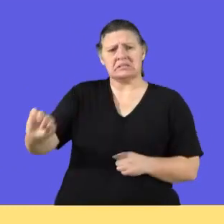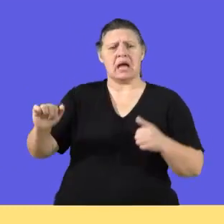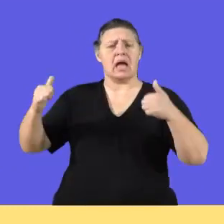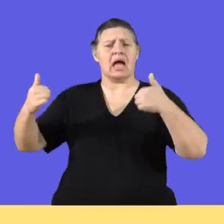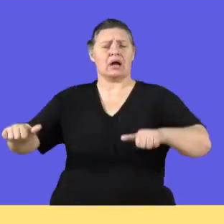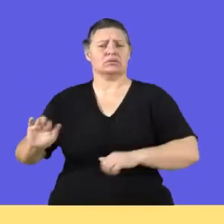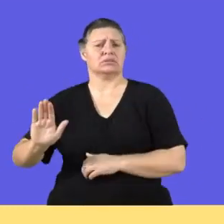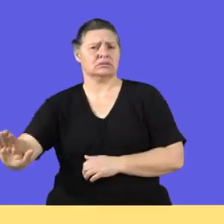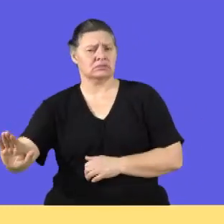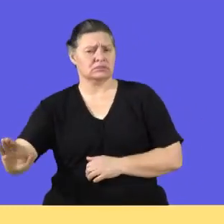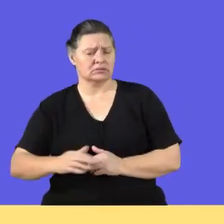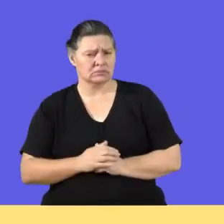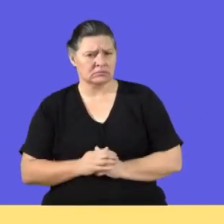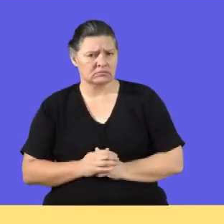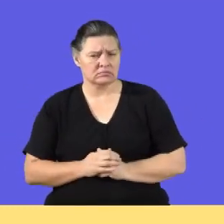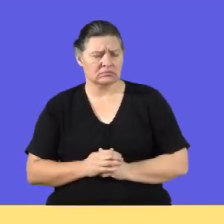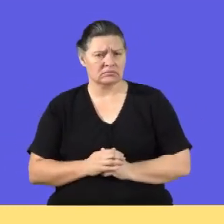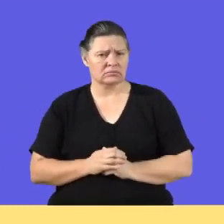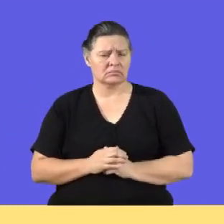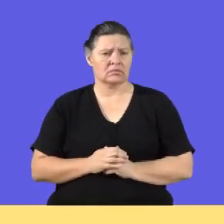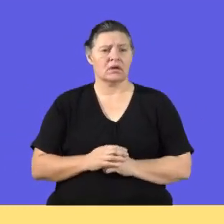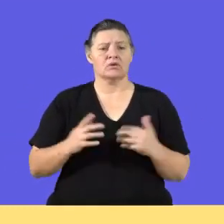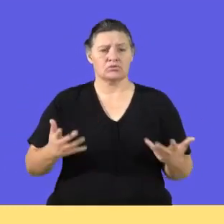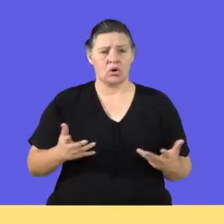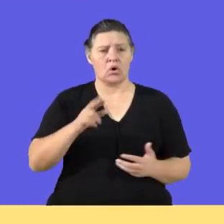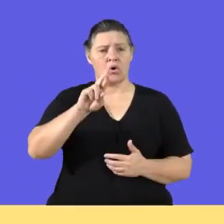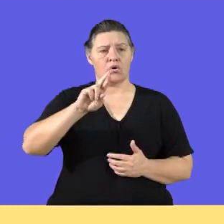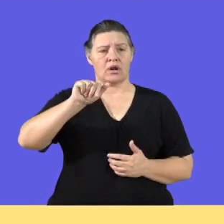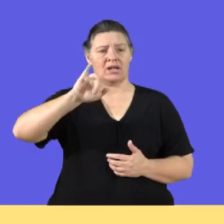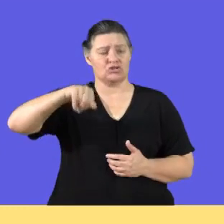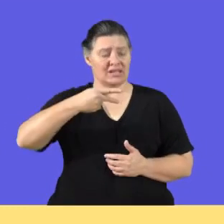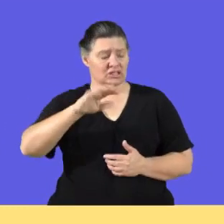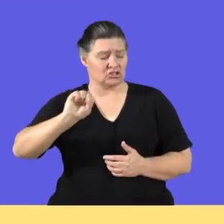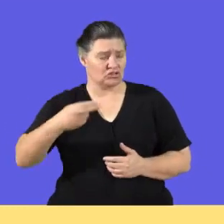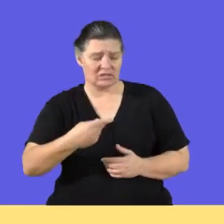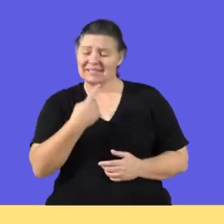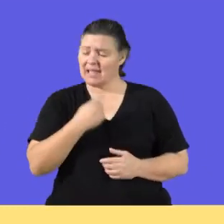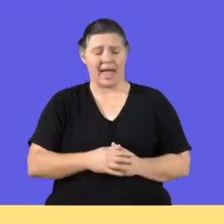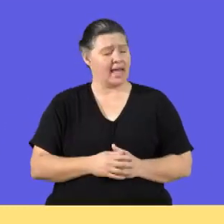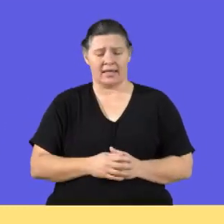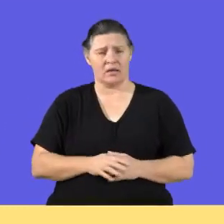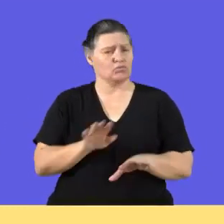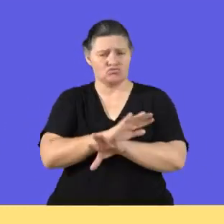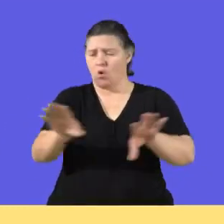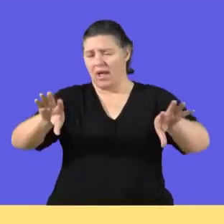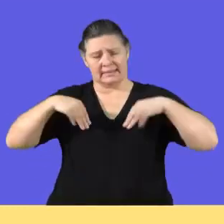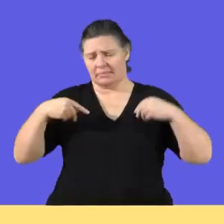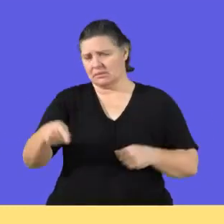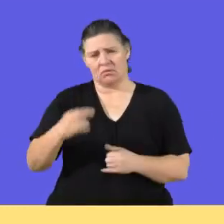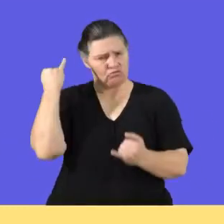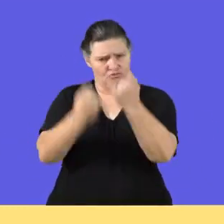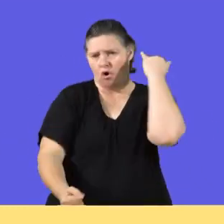been recorded as a vehicle in the business books. Rajesh, the bookkeeper, has told him that what he has done